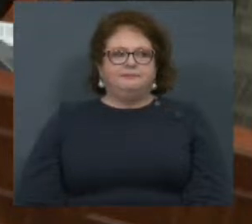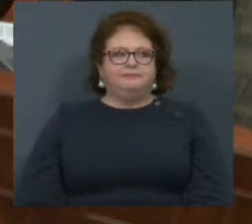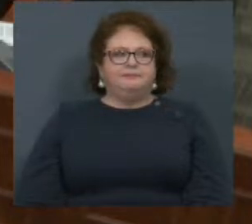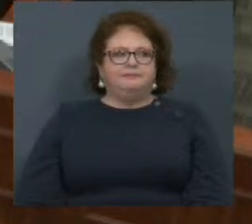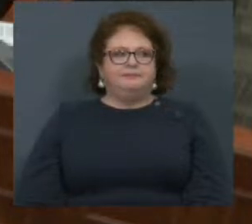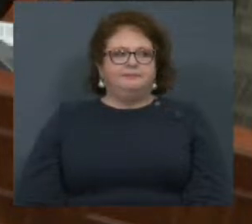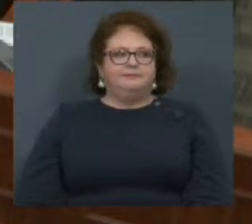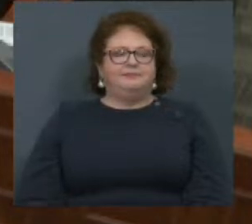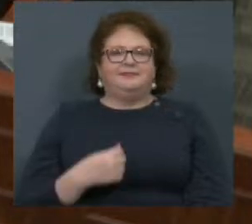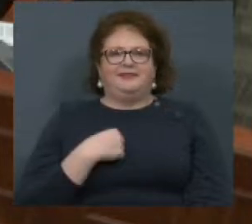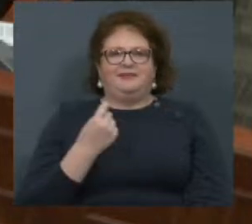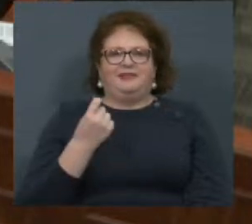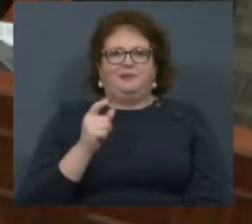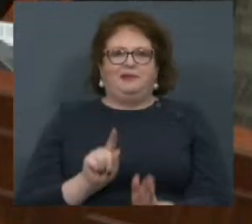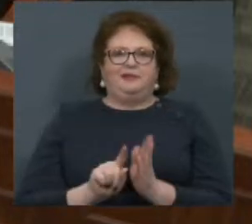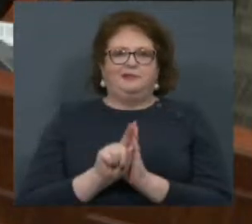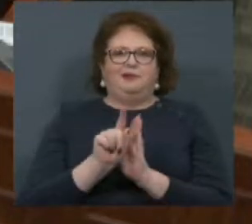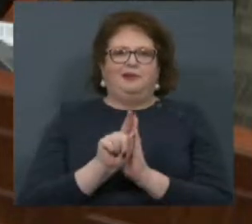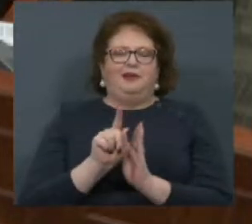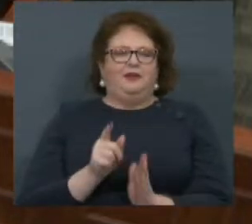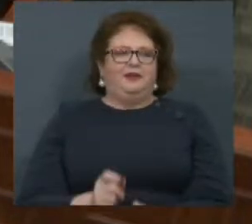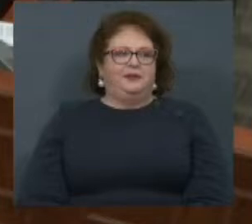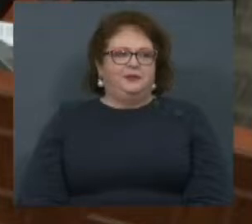I'm a little taller.